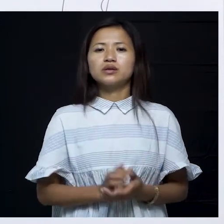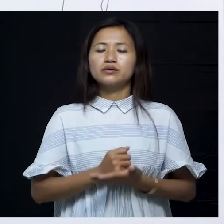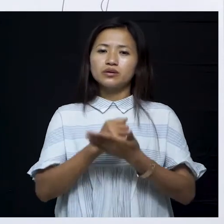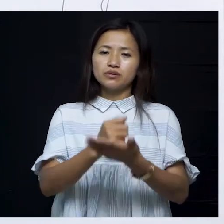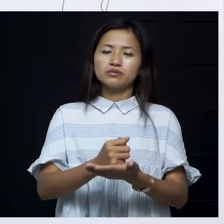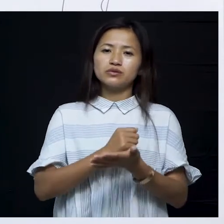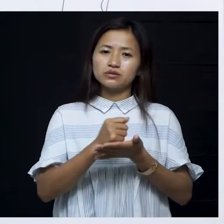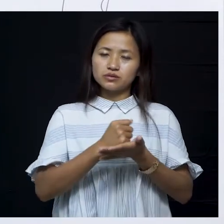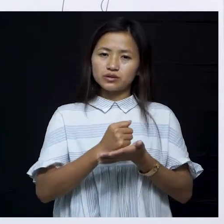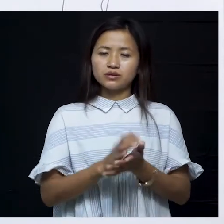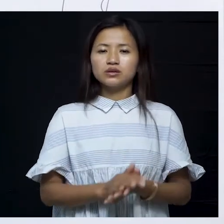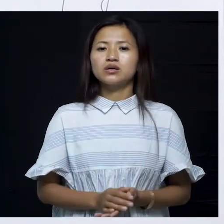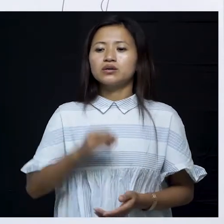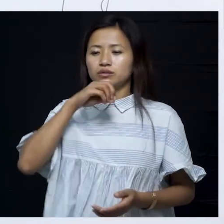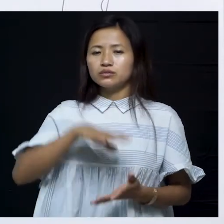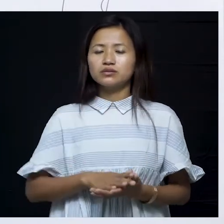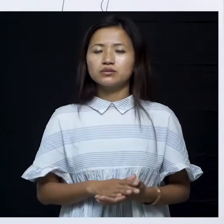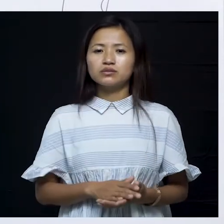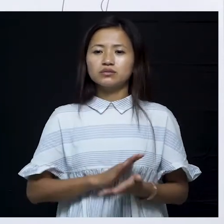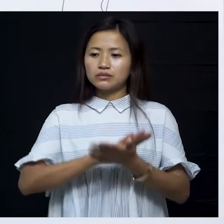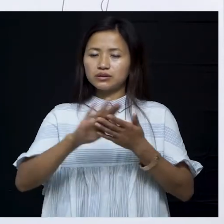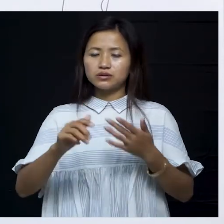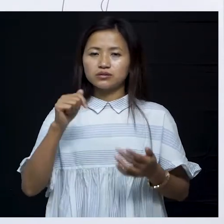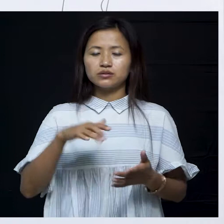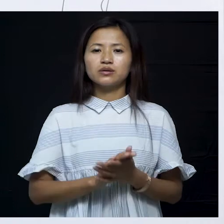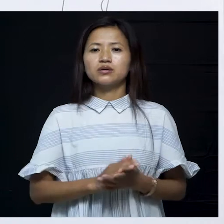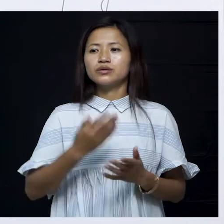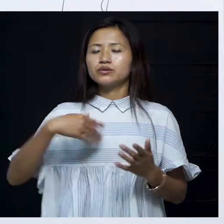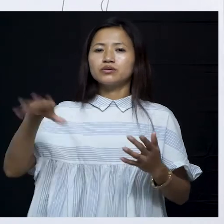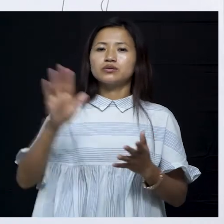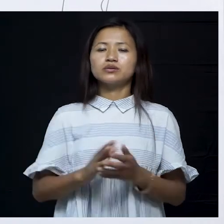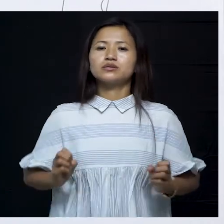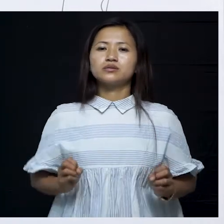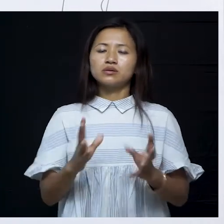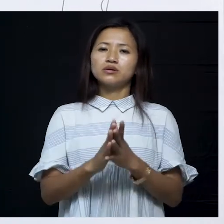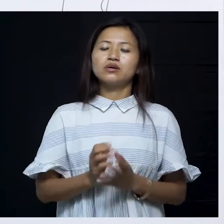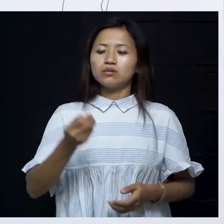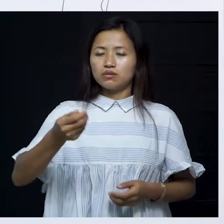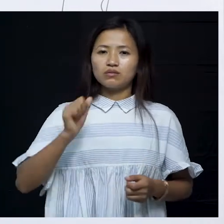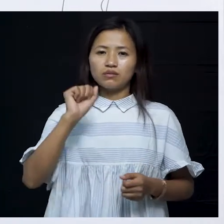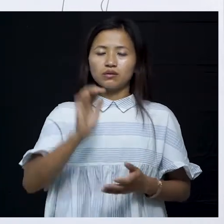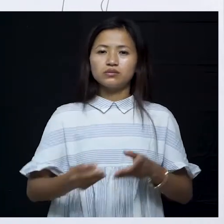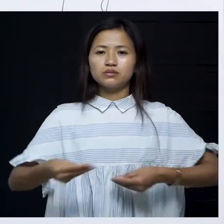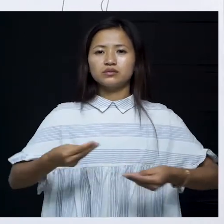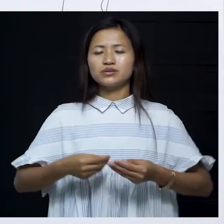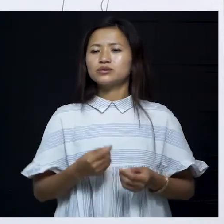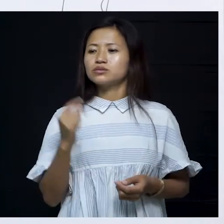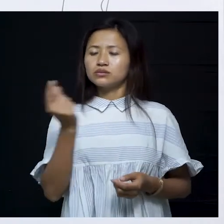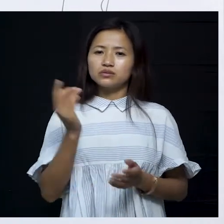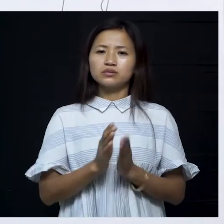of this training, the youths can, after they are done with this training, they can go about and they can start their own business using their